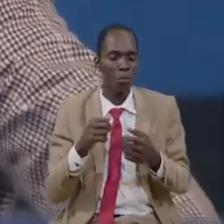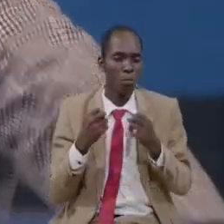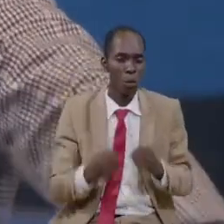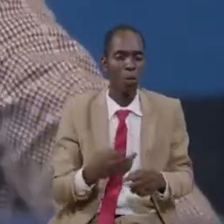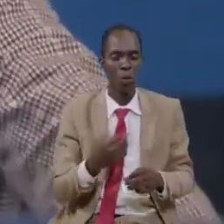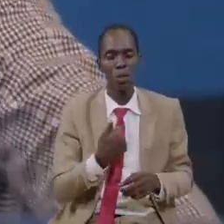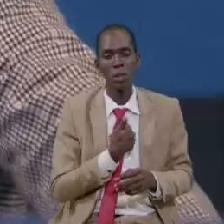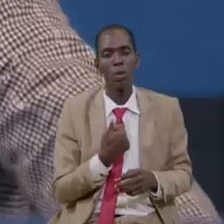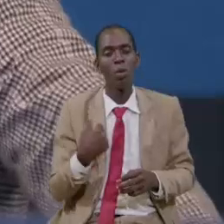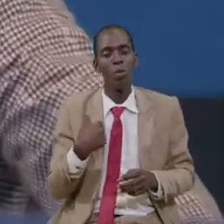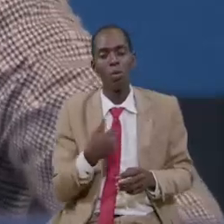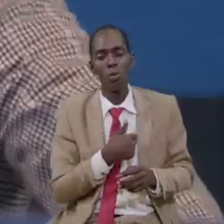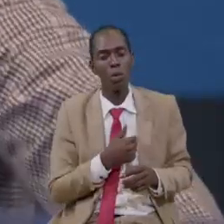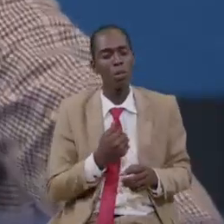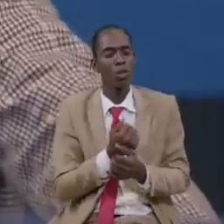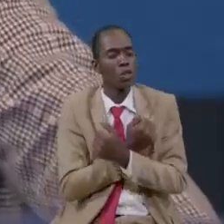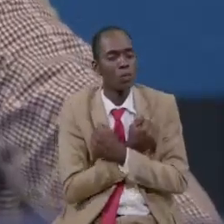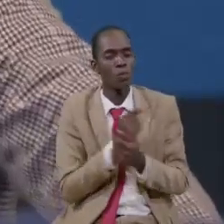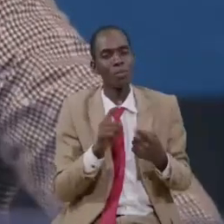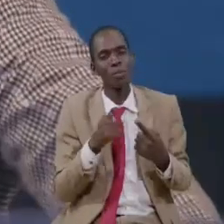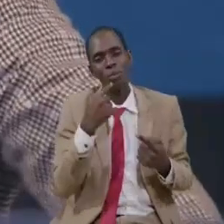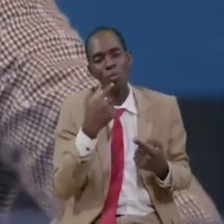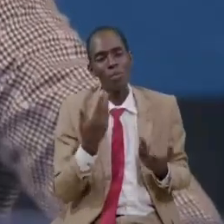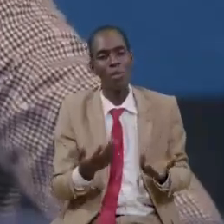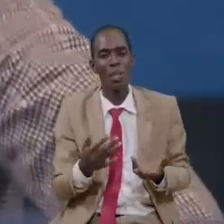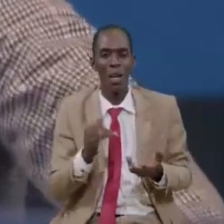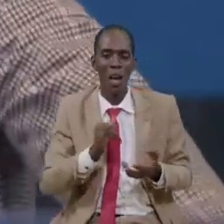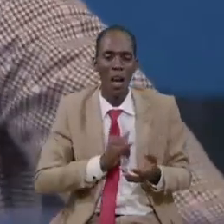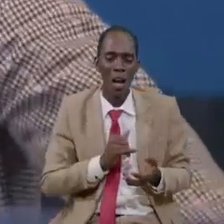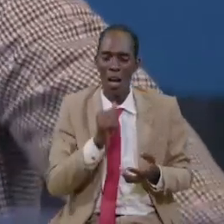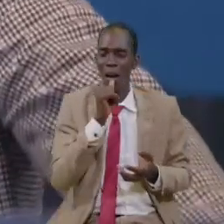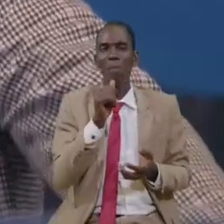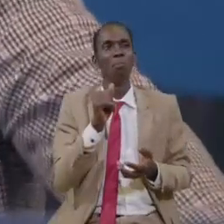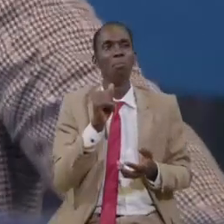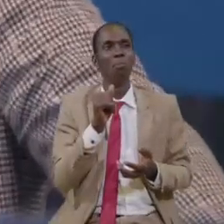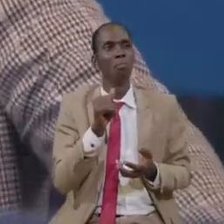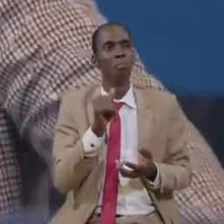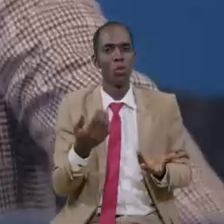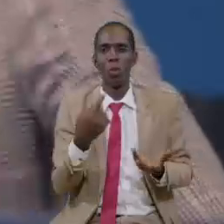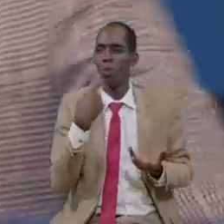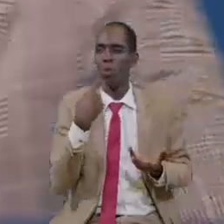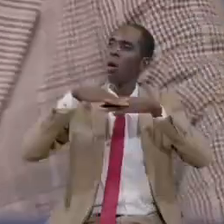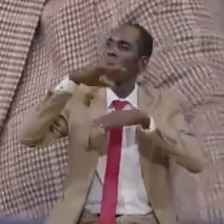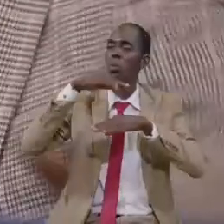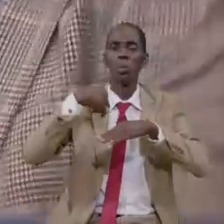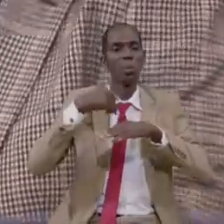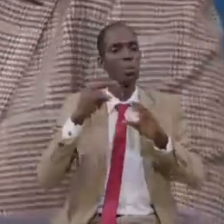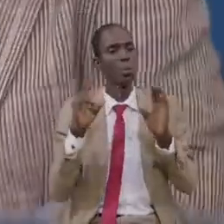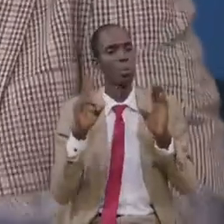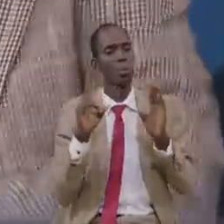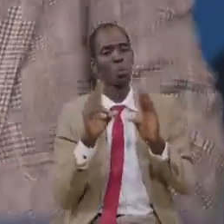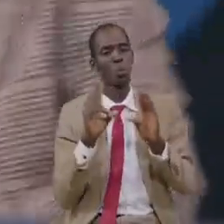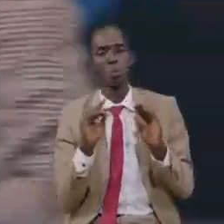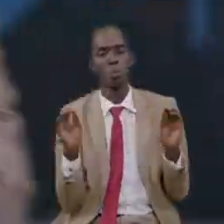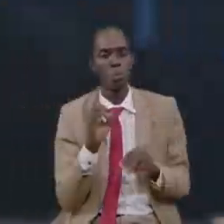I am, and who is above me? I am, and who controls me? I am, and who hinders me?